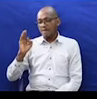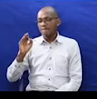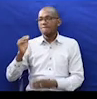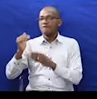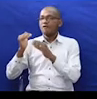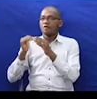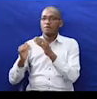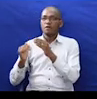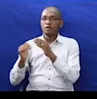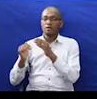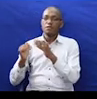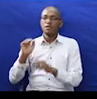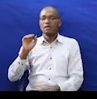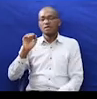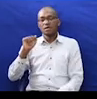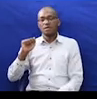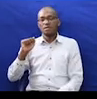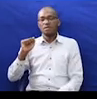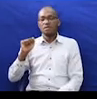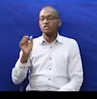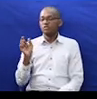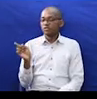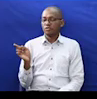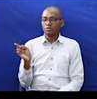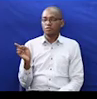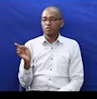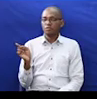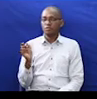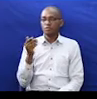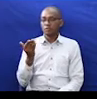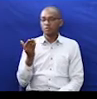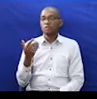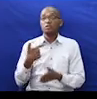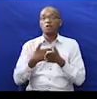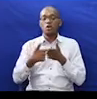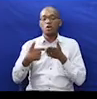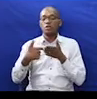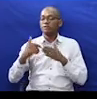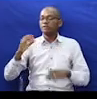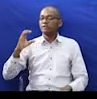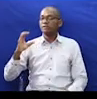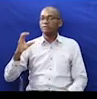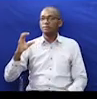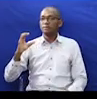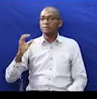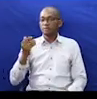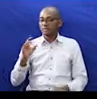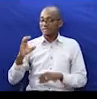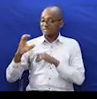over AG. And this is called the C, where C is a